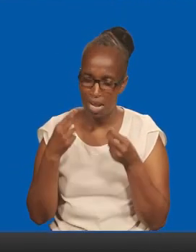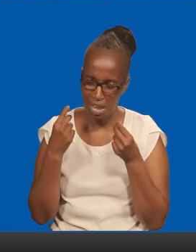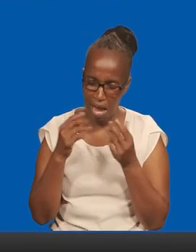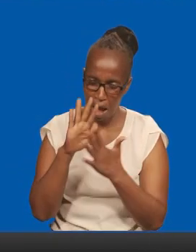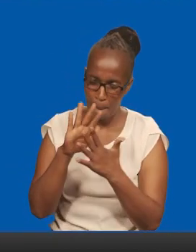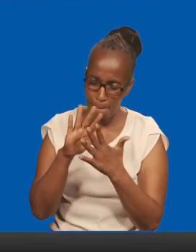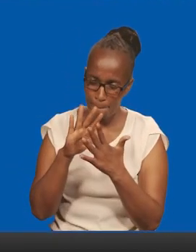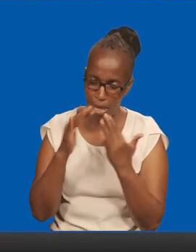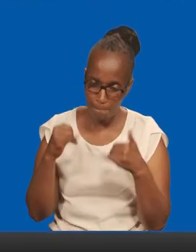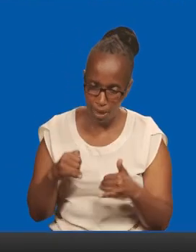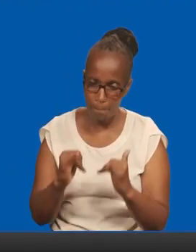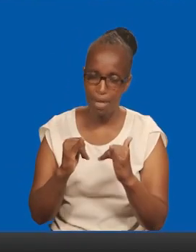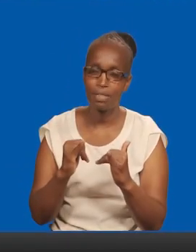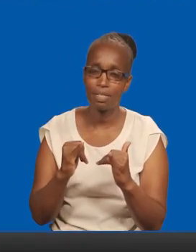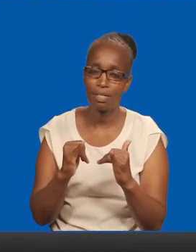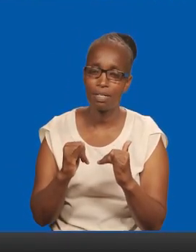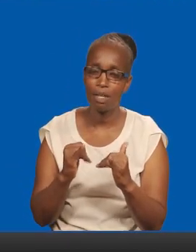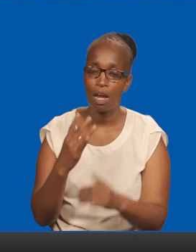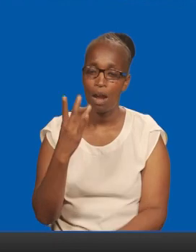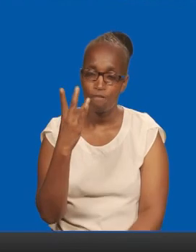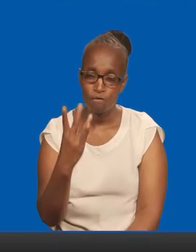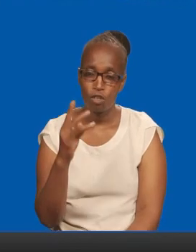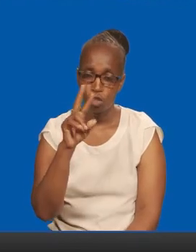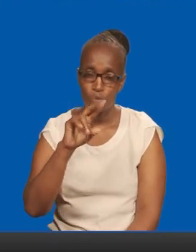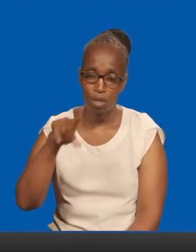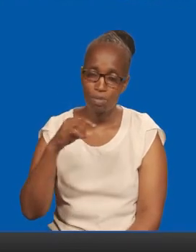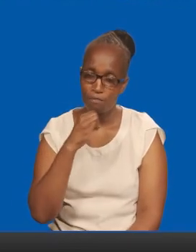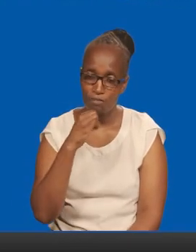the transfer policy without fail and without